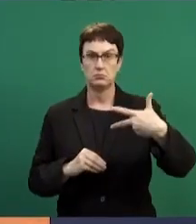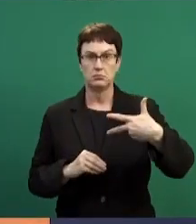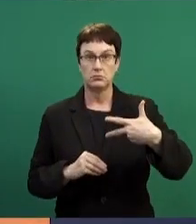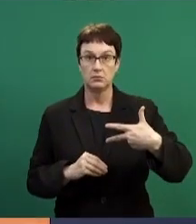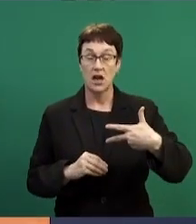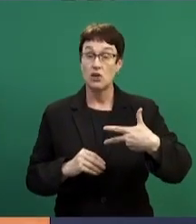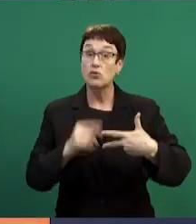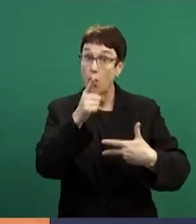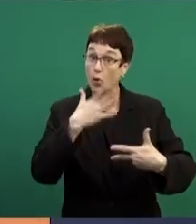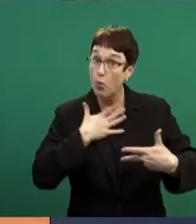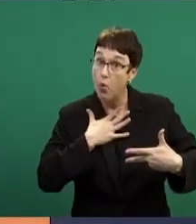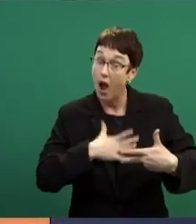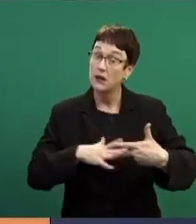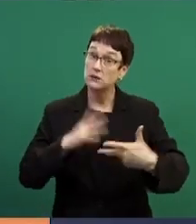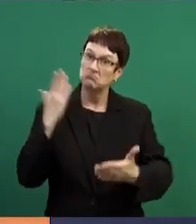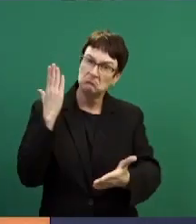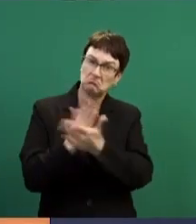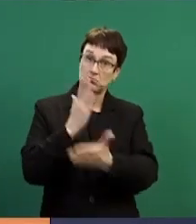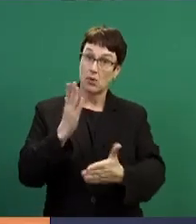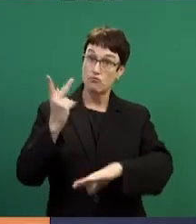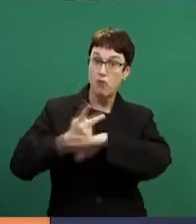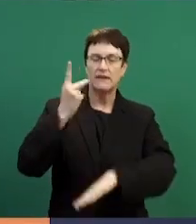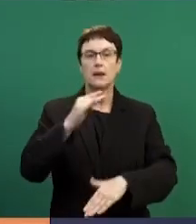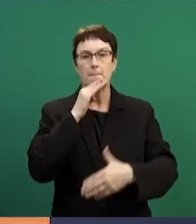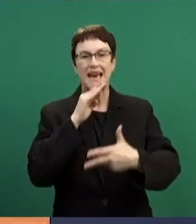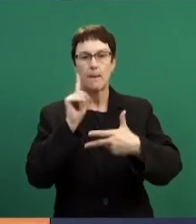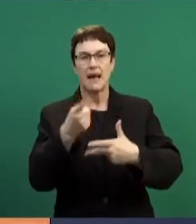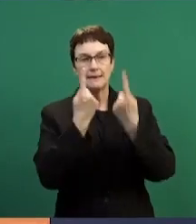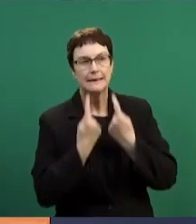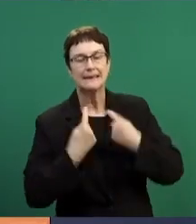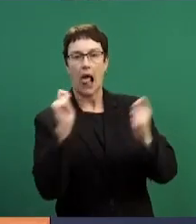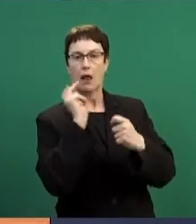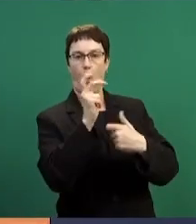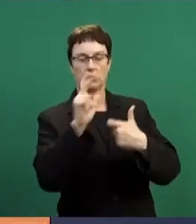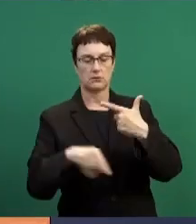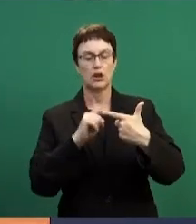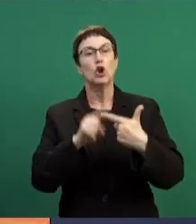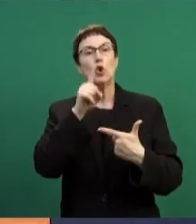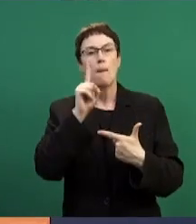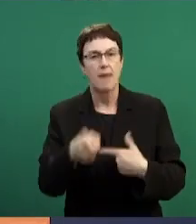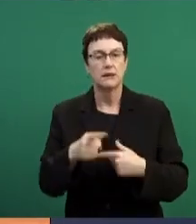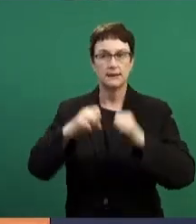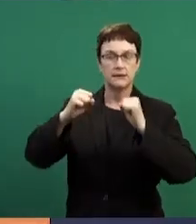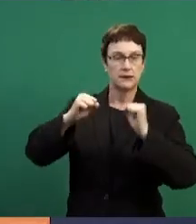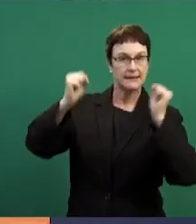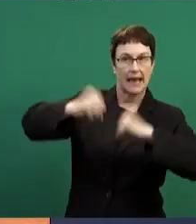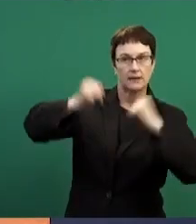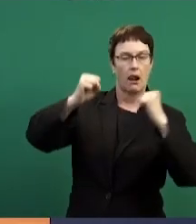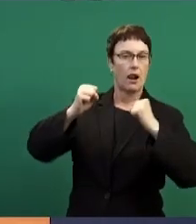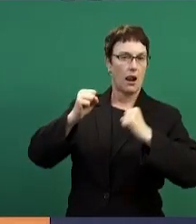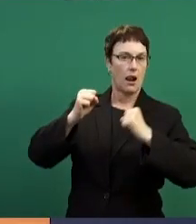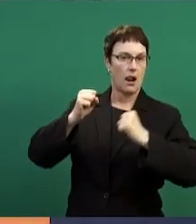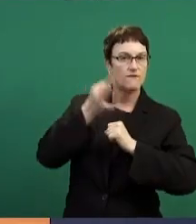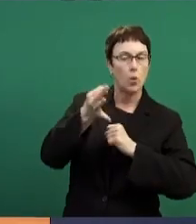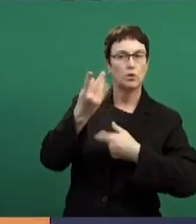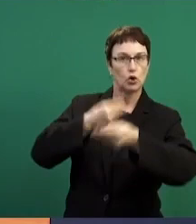sell the gold, or you sell the forex, or you settle the swaps or forwards, or some combination